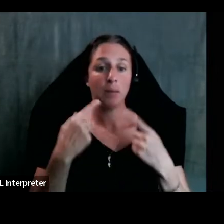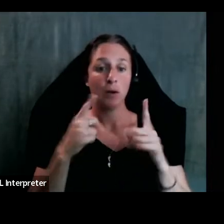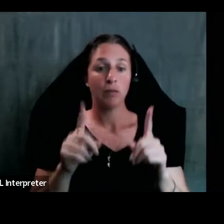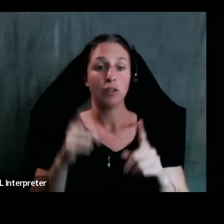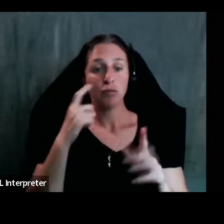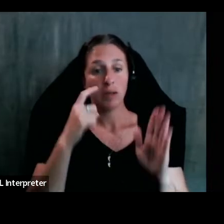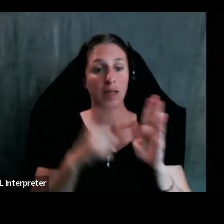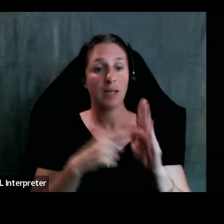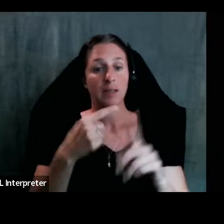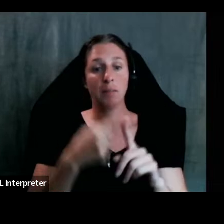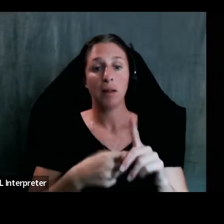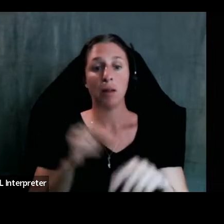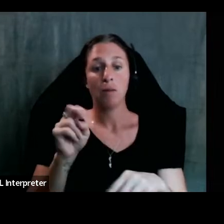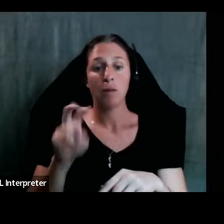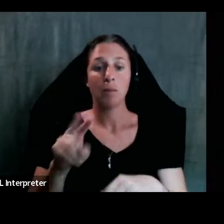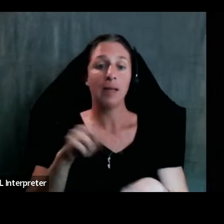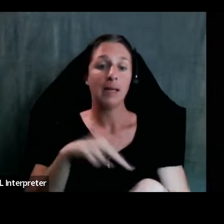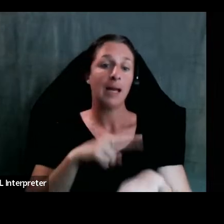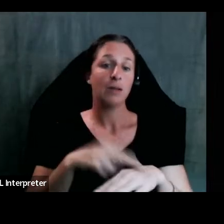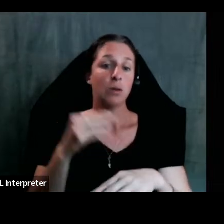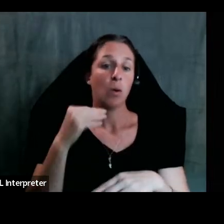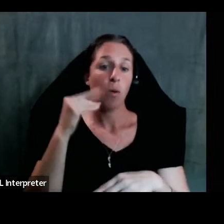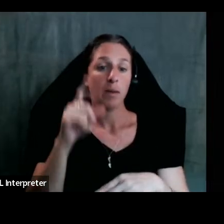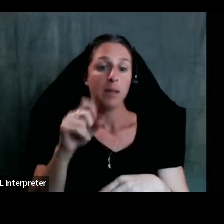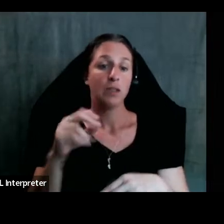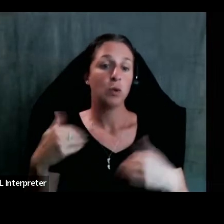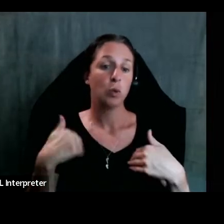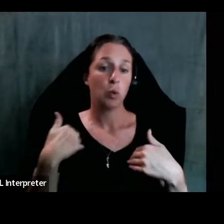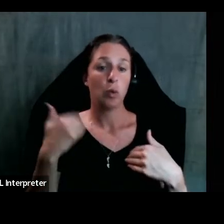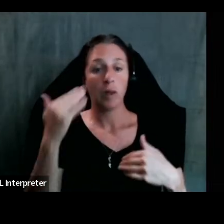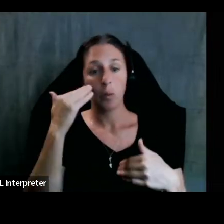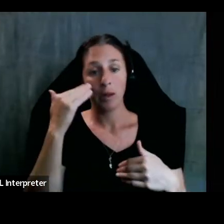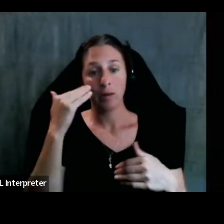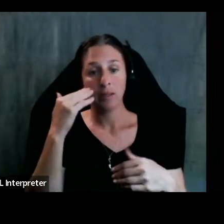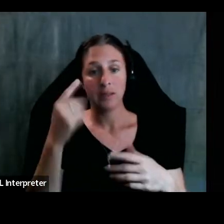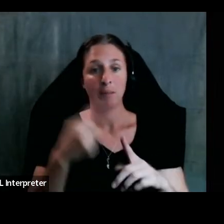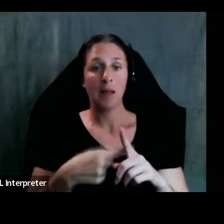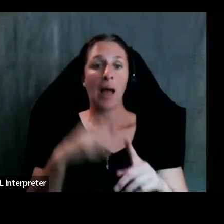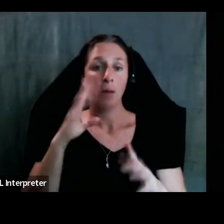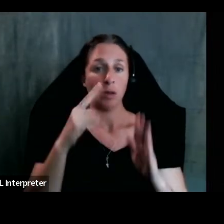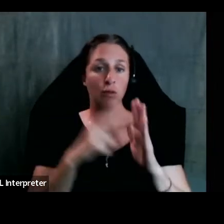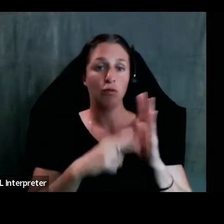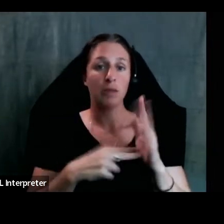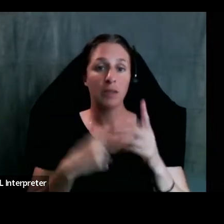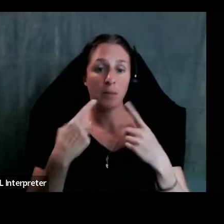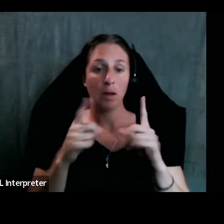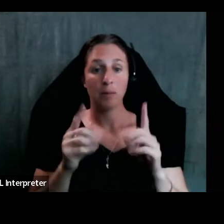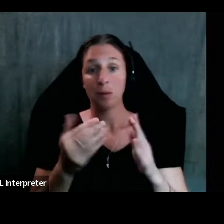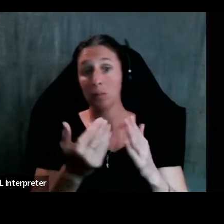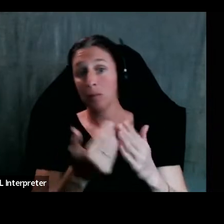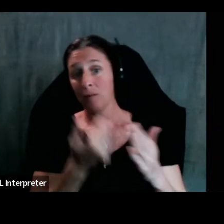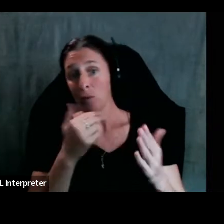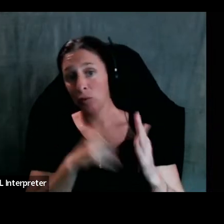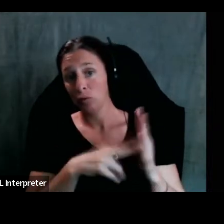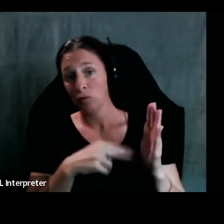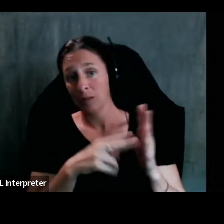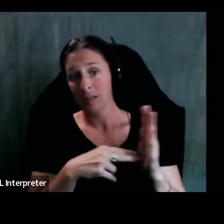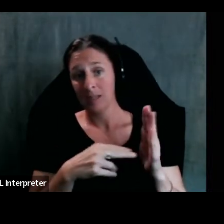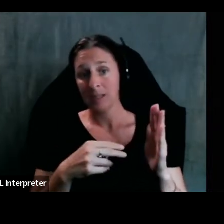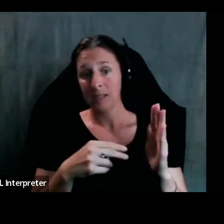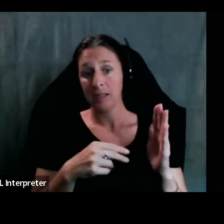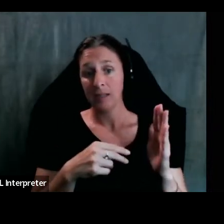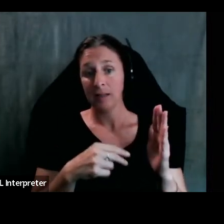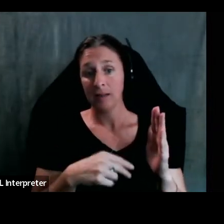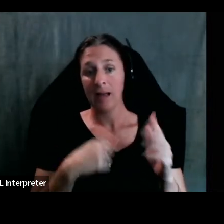month of November as National Homeless Youth Awareness Month. And I'll read the proclamation. Before you read that, Mhm. there were just